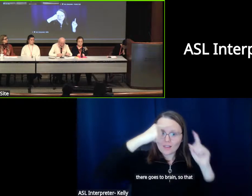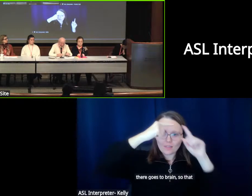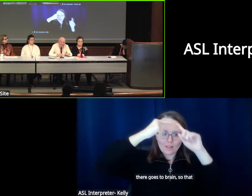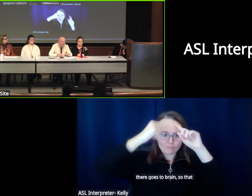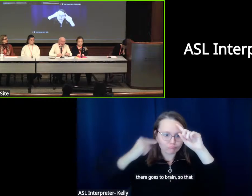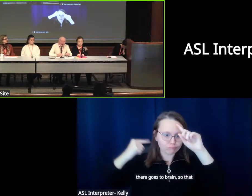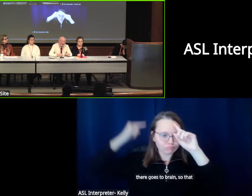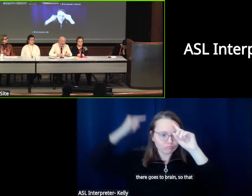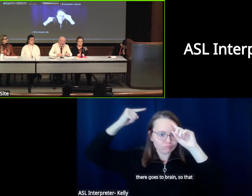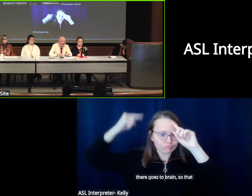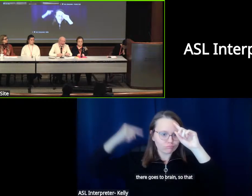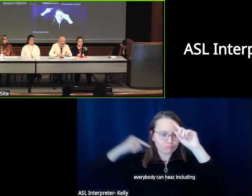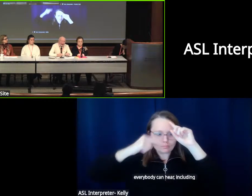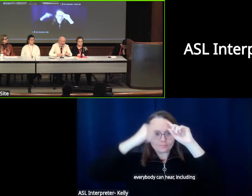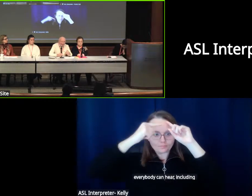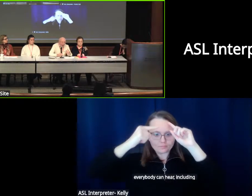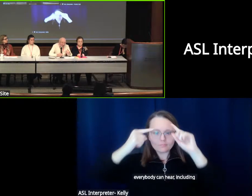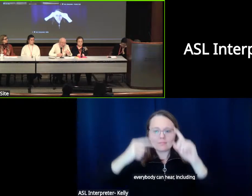hearing.